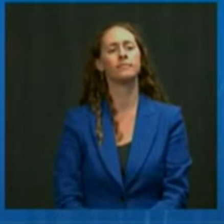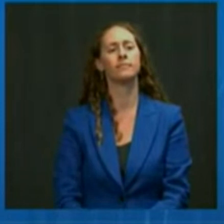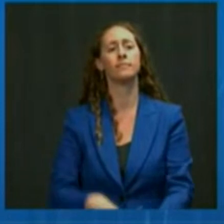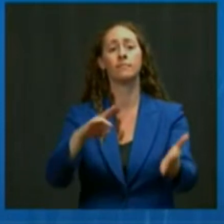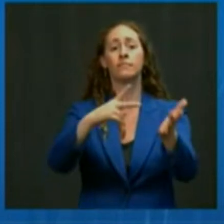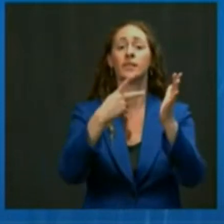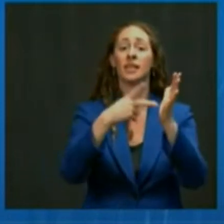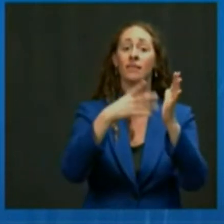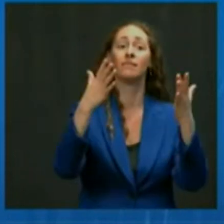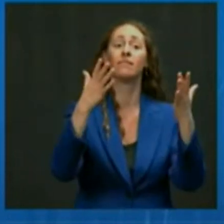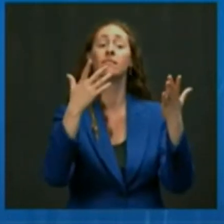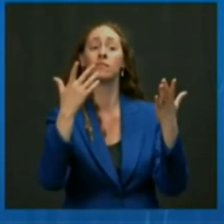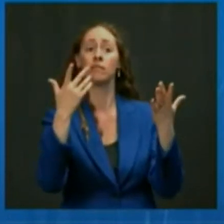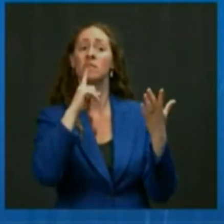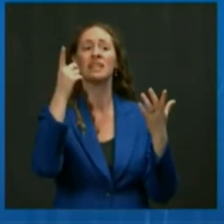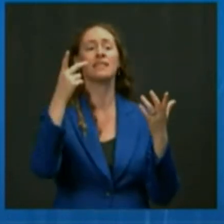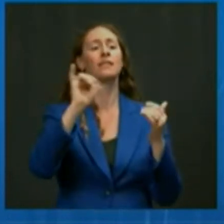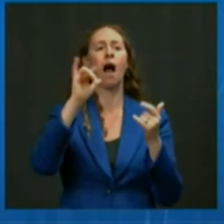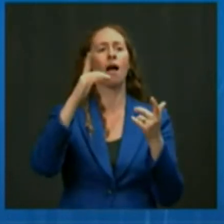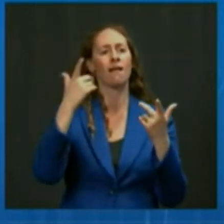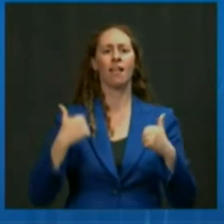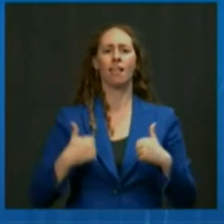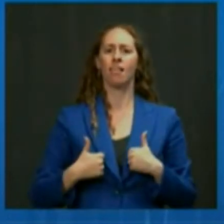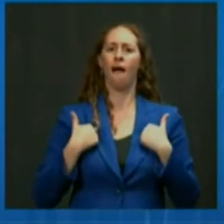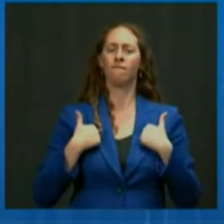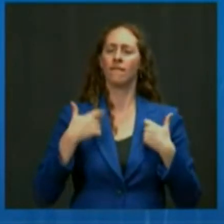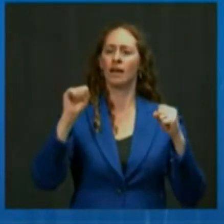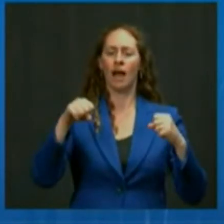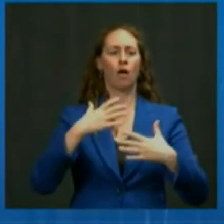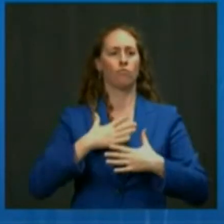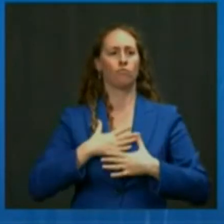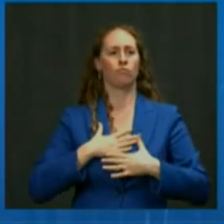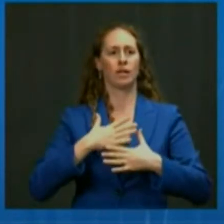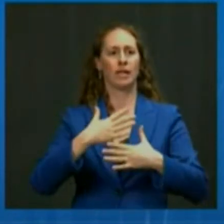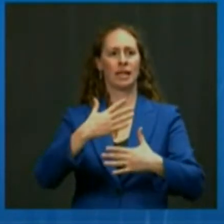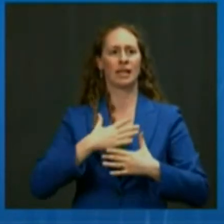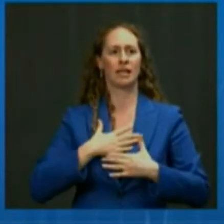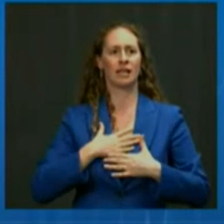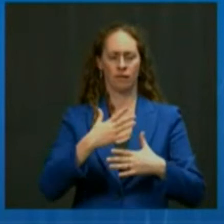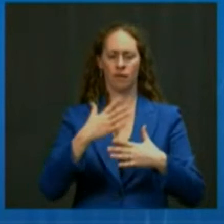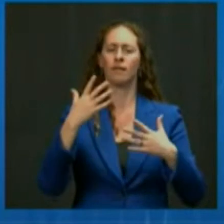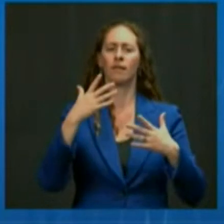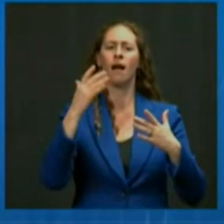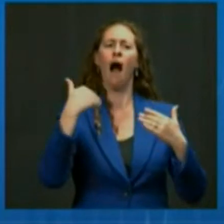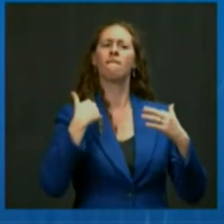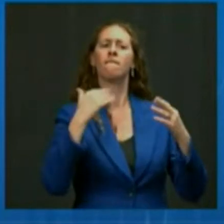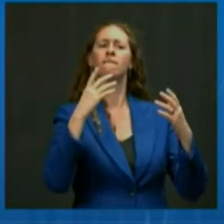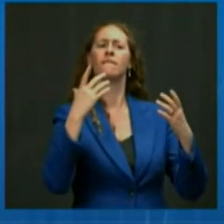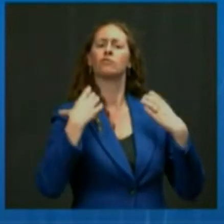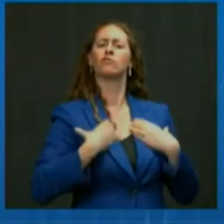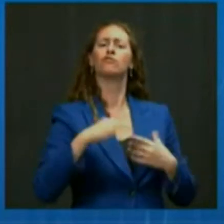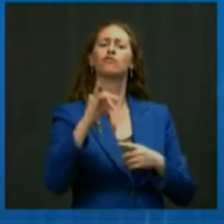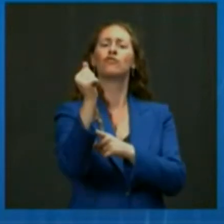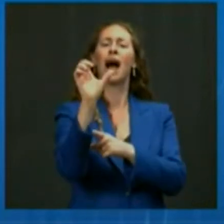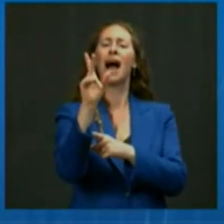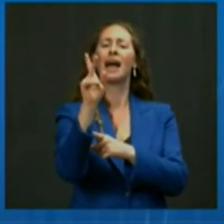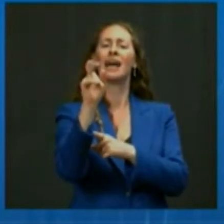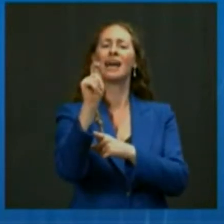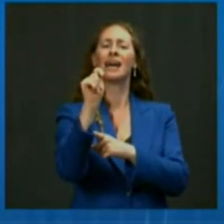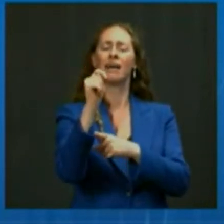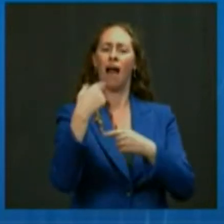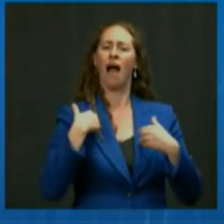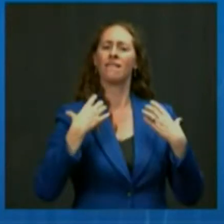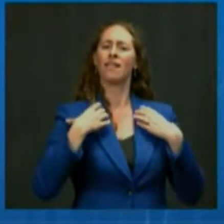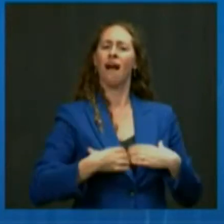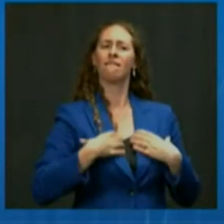who already have life jackets. And I'm curious, I know you've emphasized, all of you, that this is a false choice, vaccinating